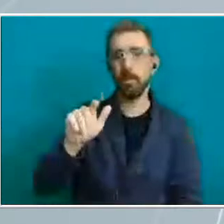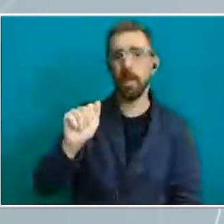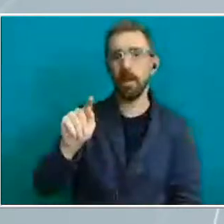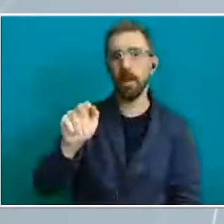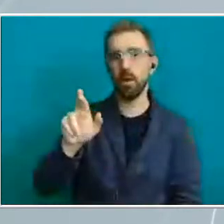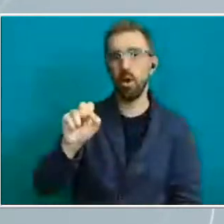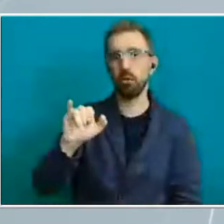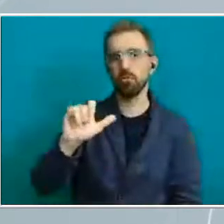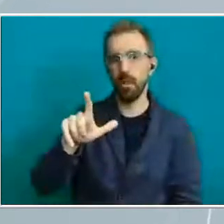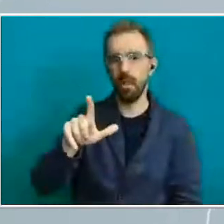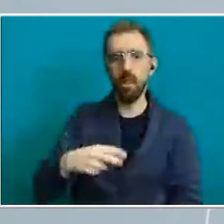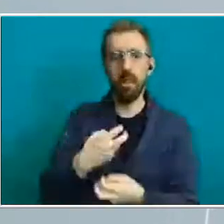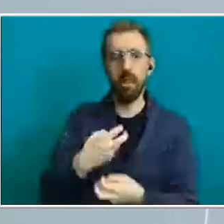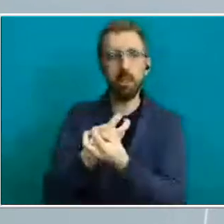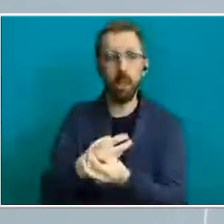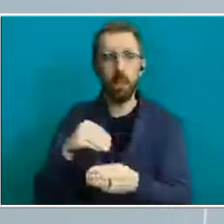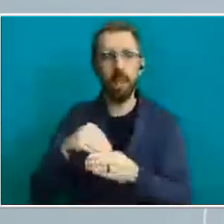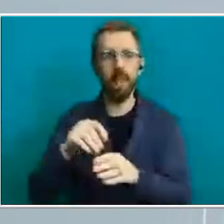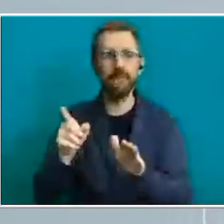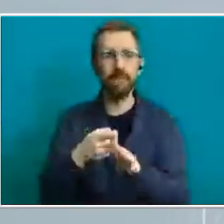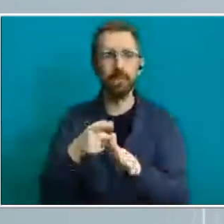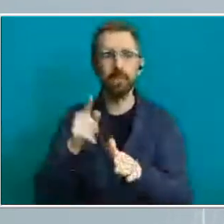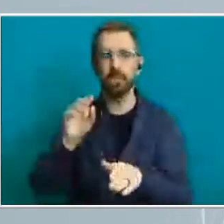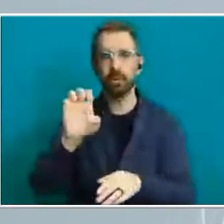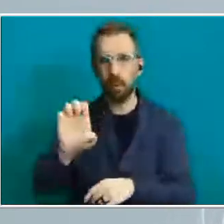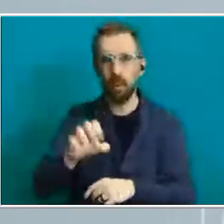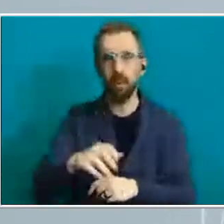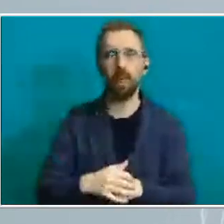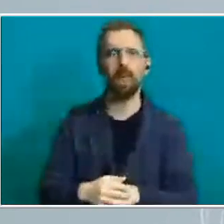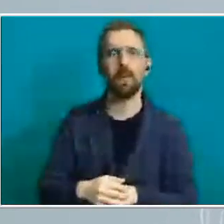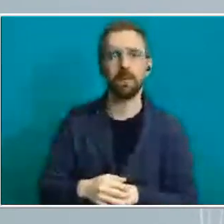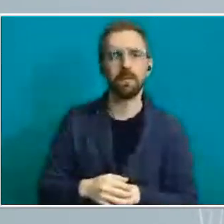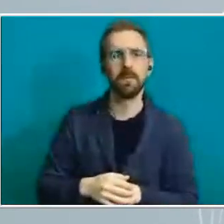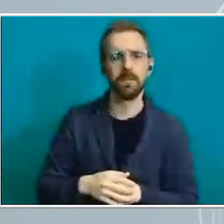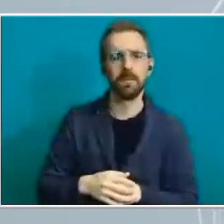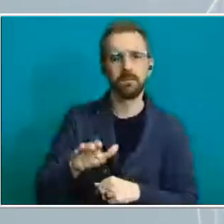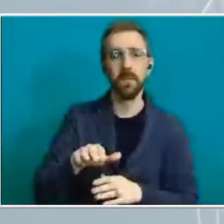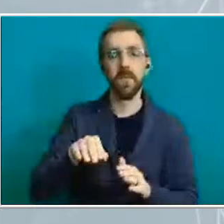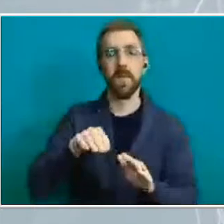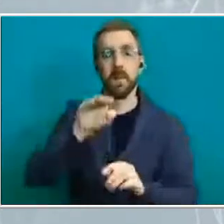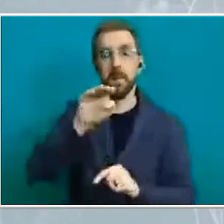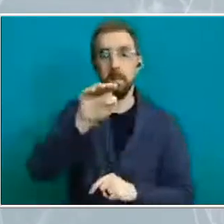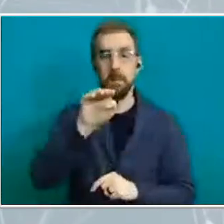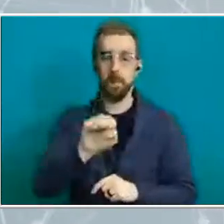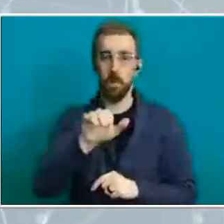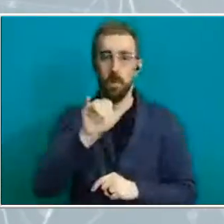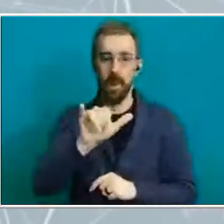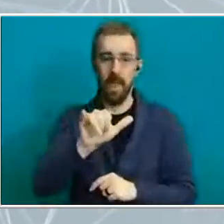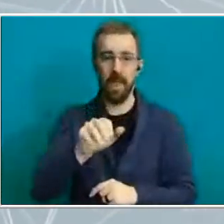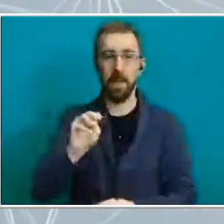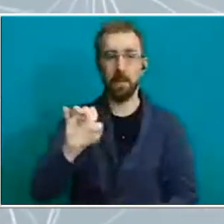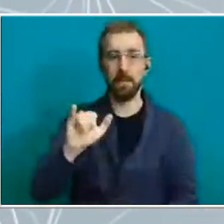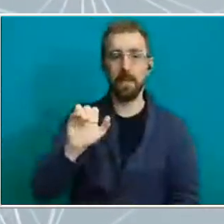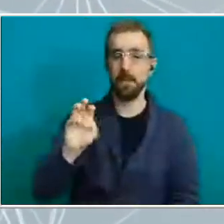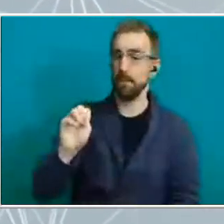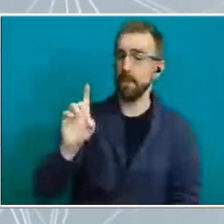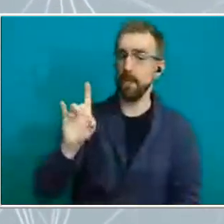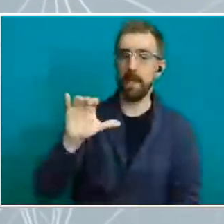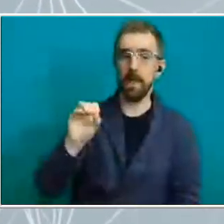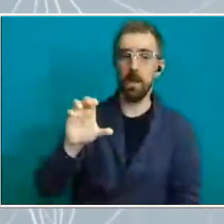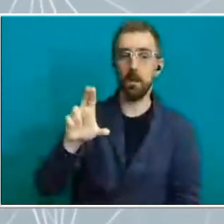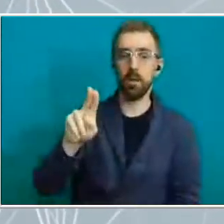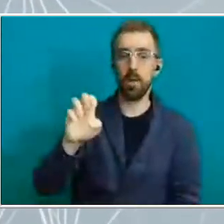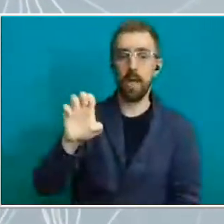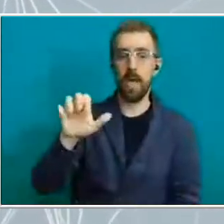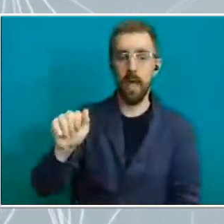within her first toe, and then just inferior to that, or just below that one, is the medial cuneiform. So what you see with the Lisfranc